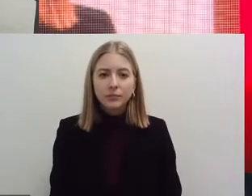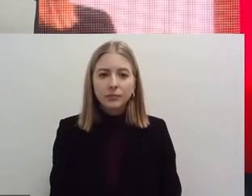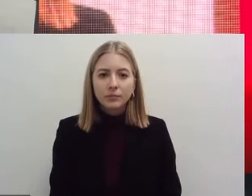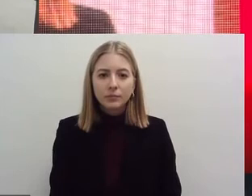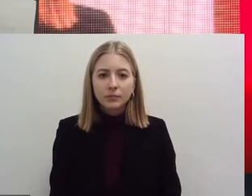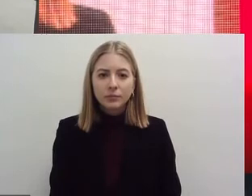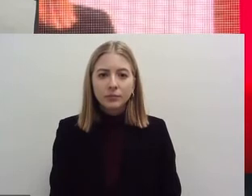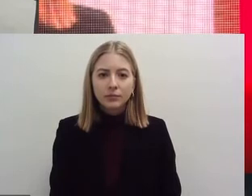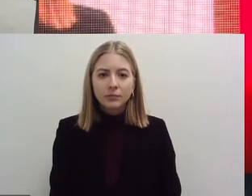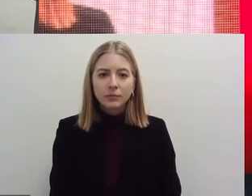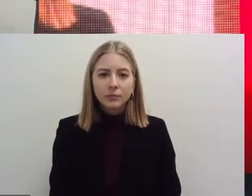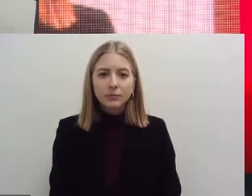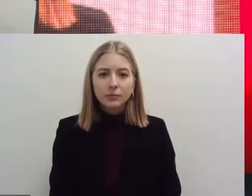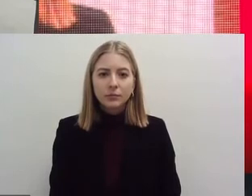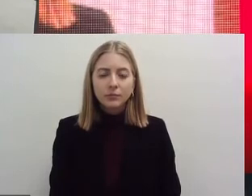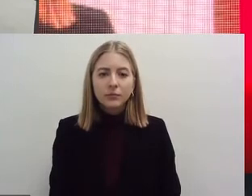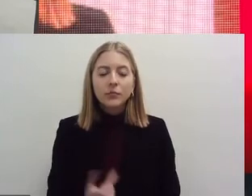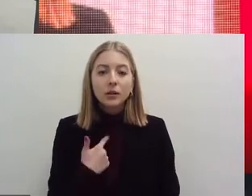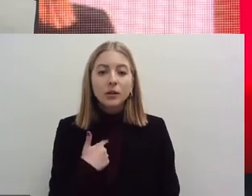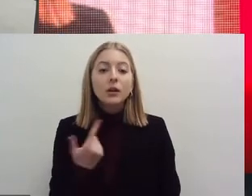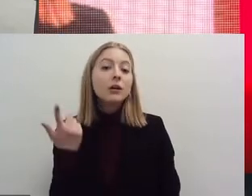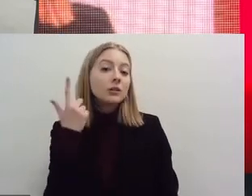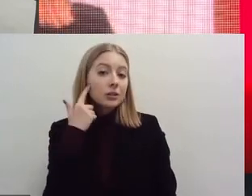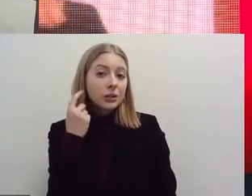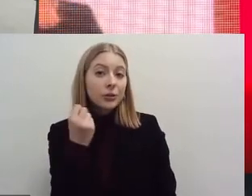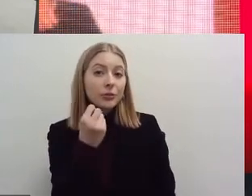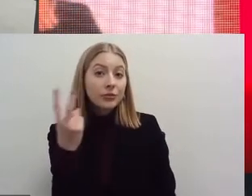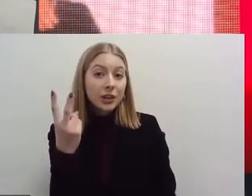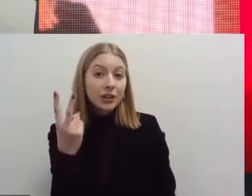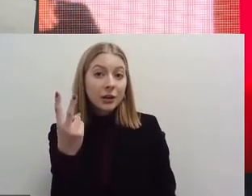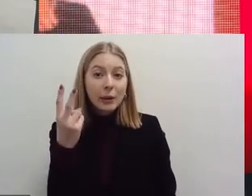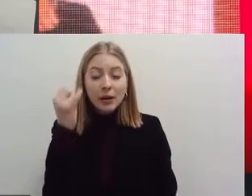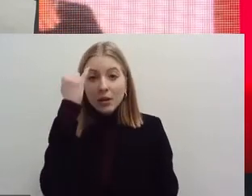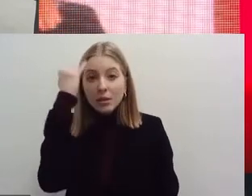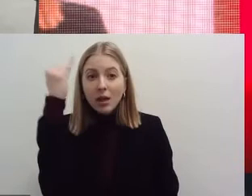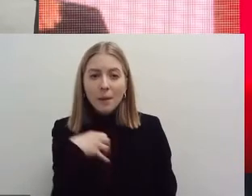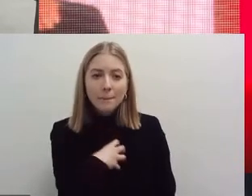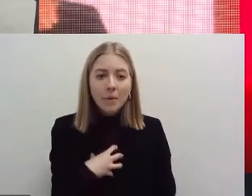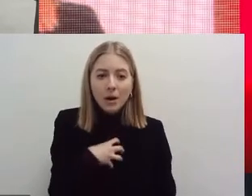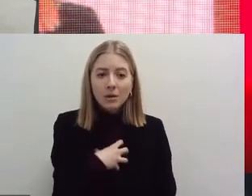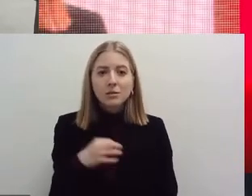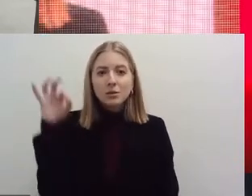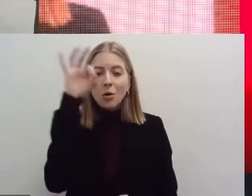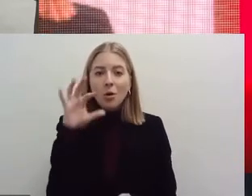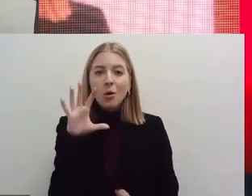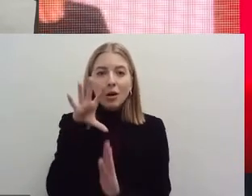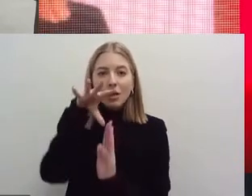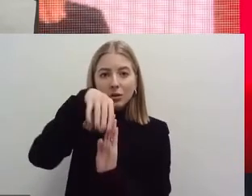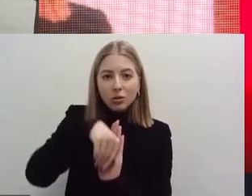thoughts are present. So creating an inclusive environment, an environment which is not condescending, which